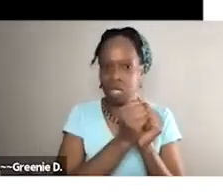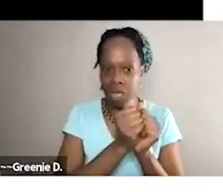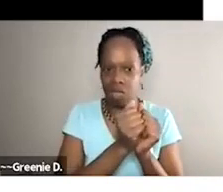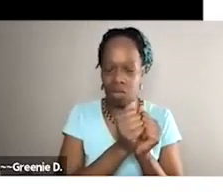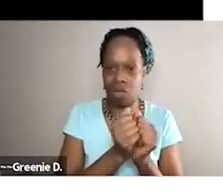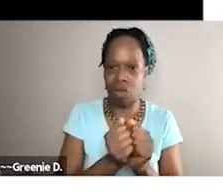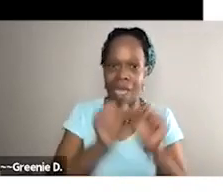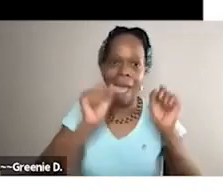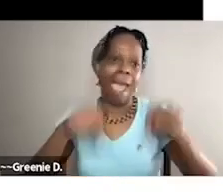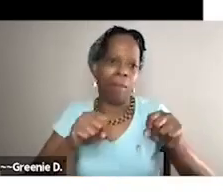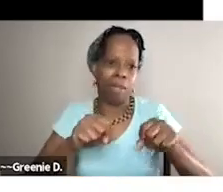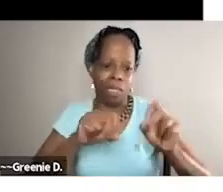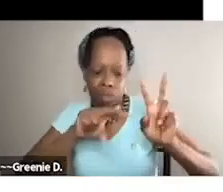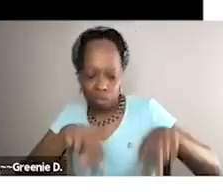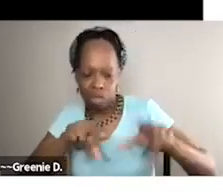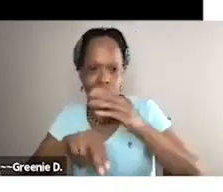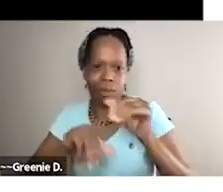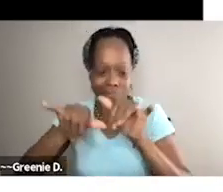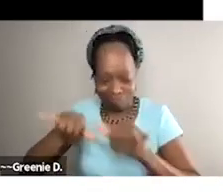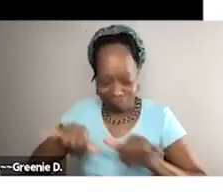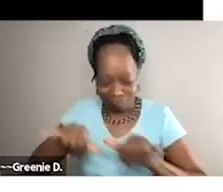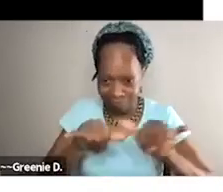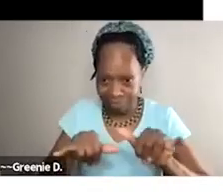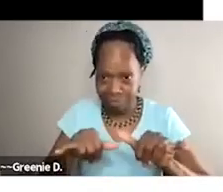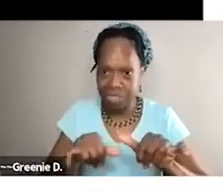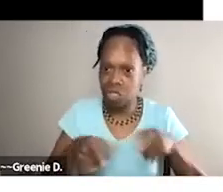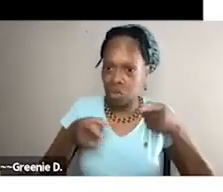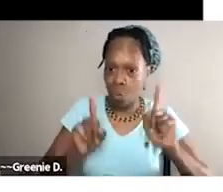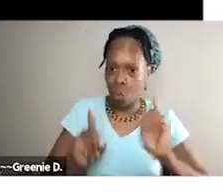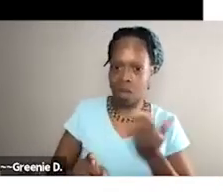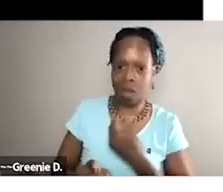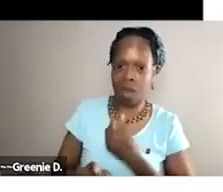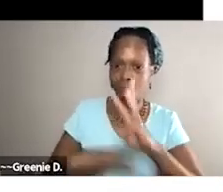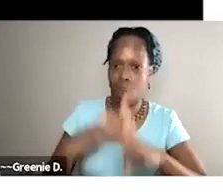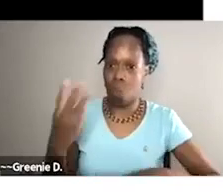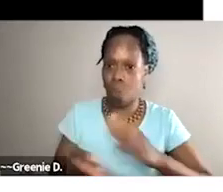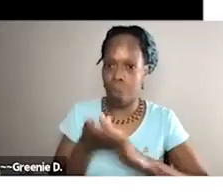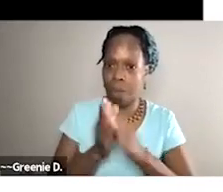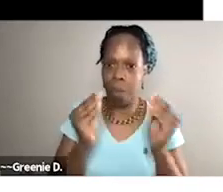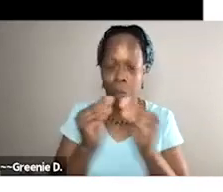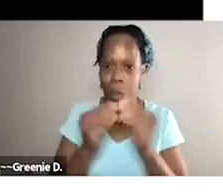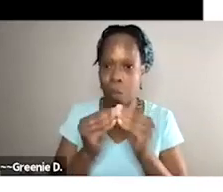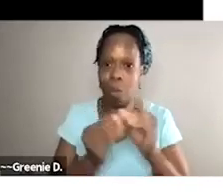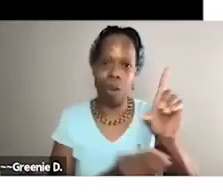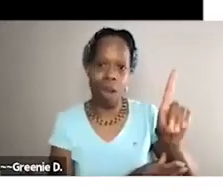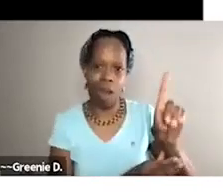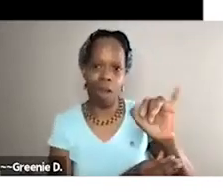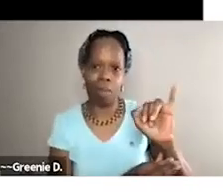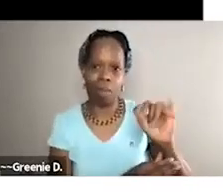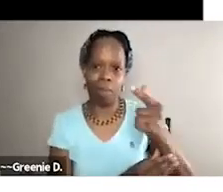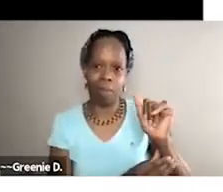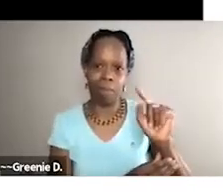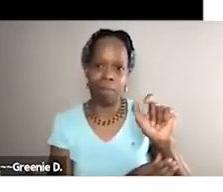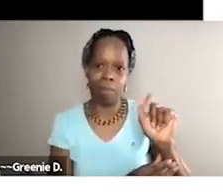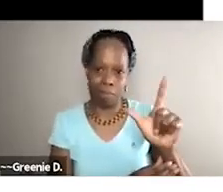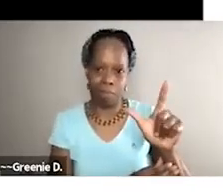world becomes, you know, increasingly more digital, informational accessibility becomes all the more important. And attitudinal pieces and all those different